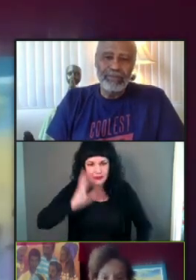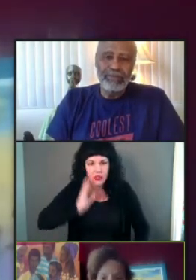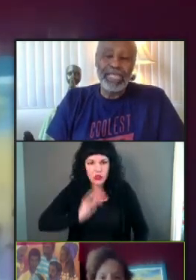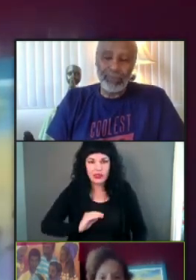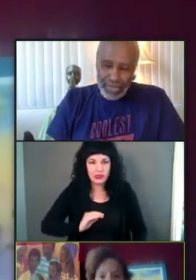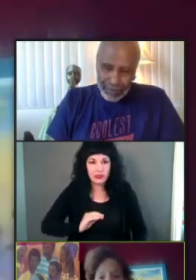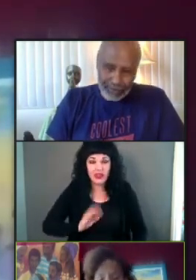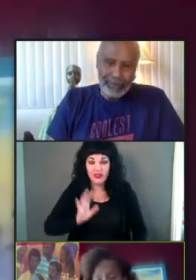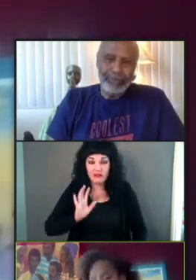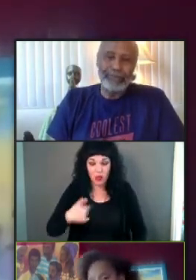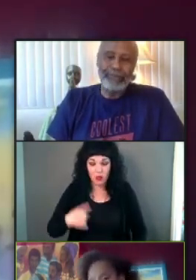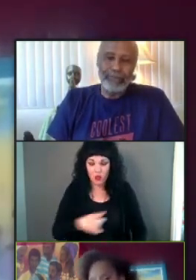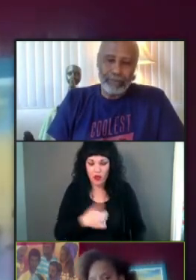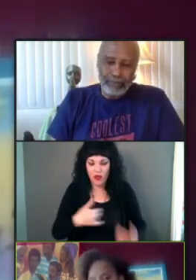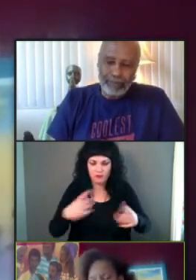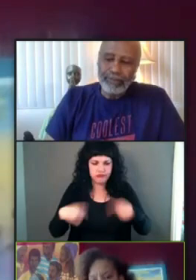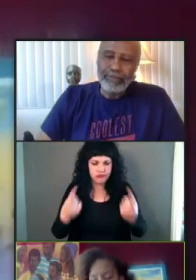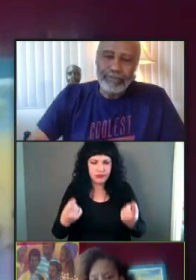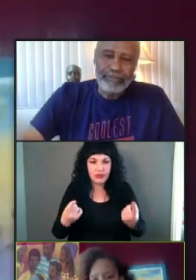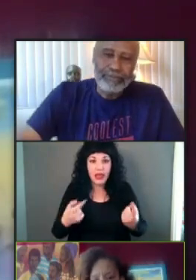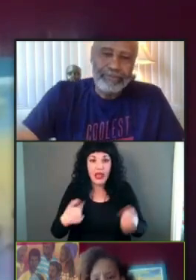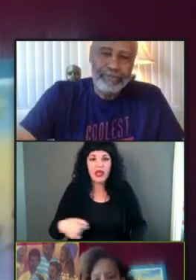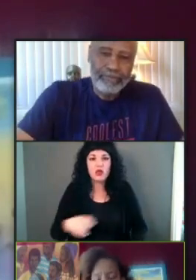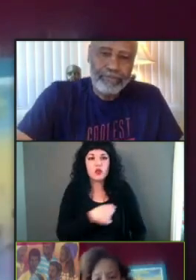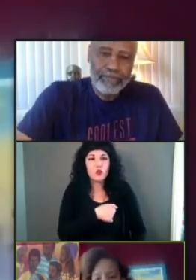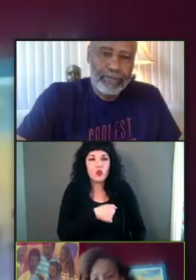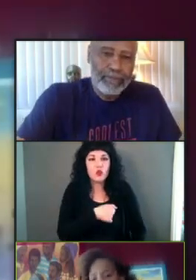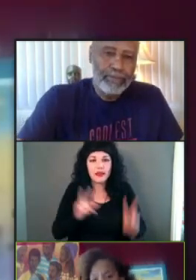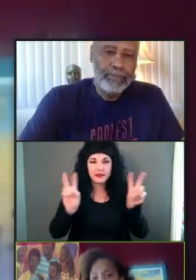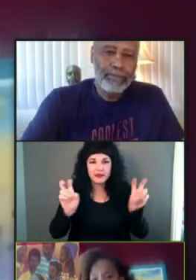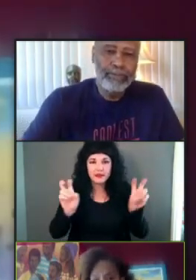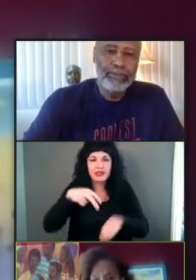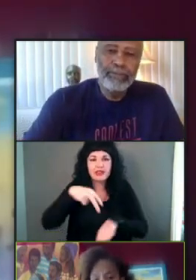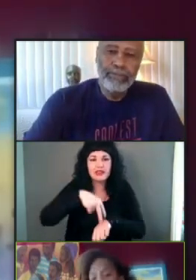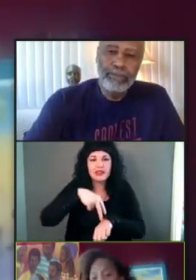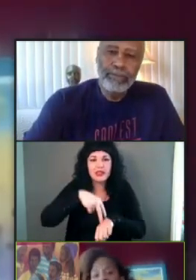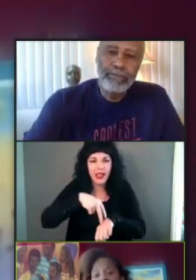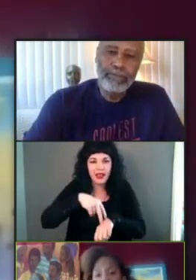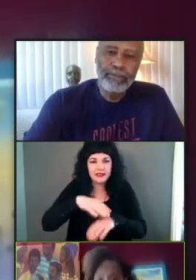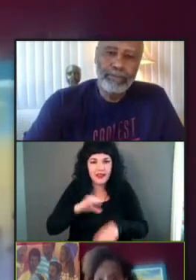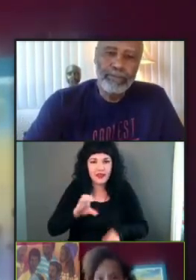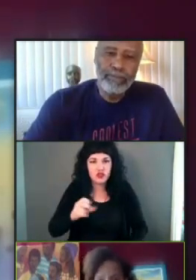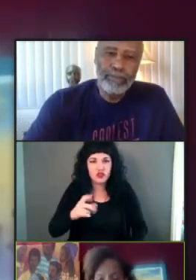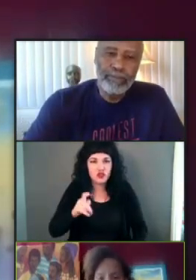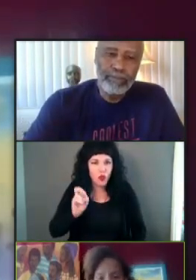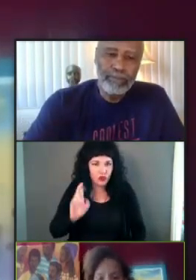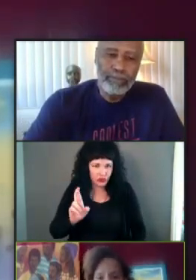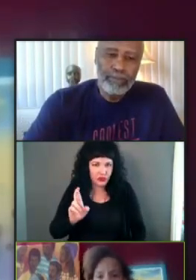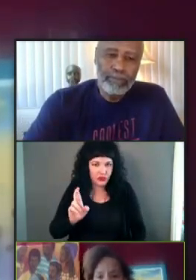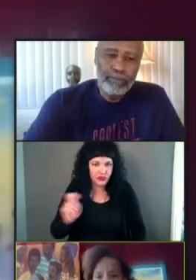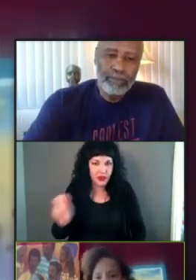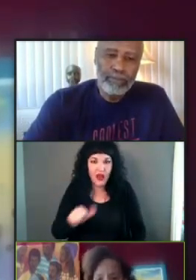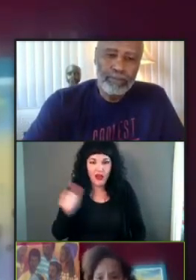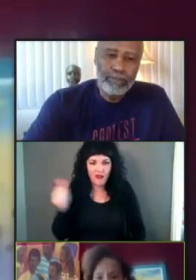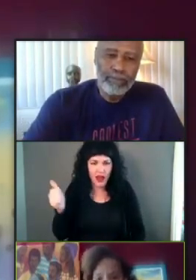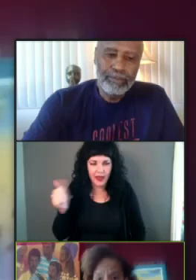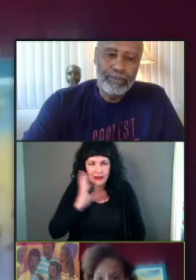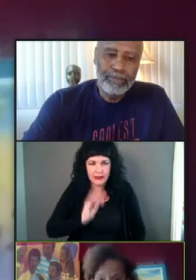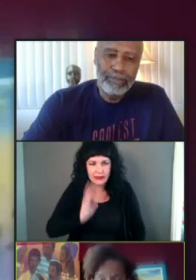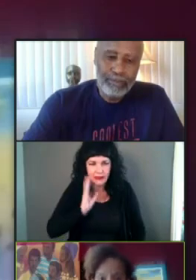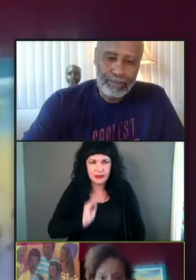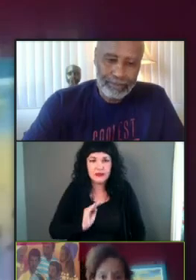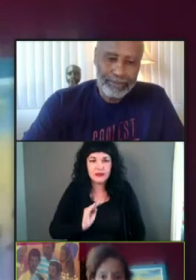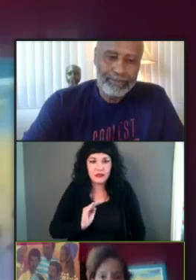struggle. And thank you so much for bringing in the reality that we live in a nation that was stolen from the indigenous people who were